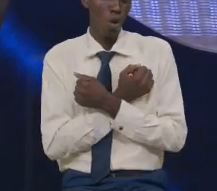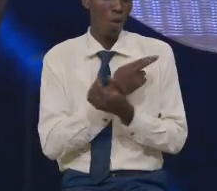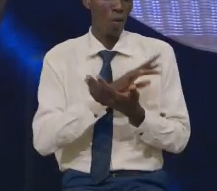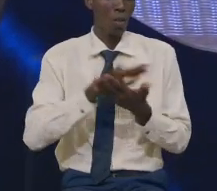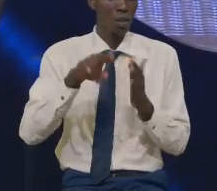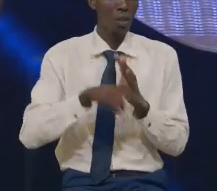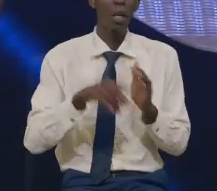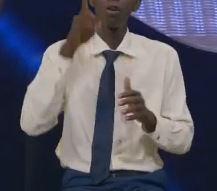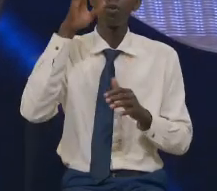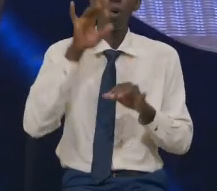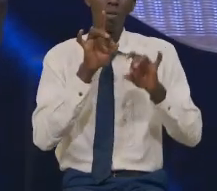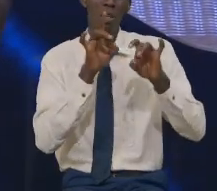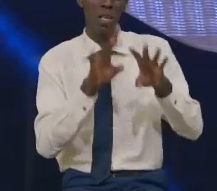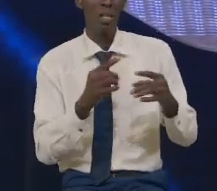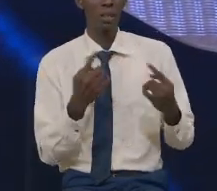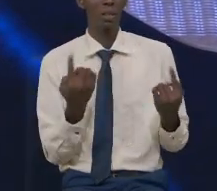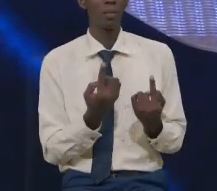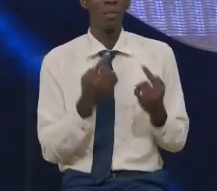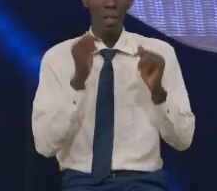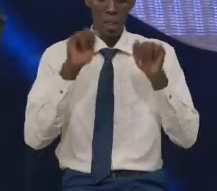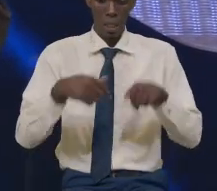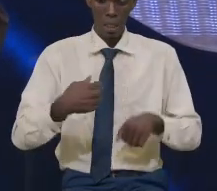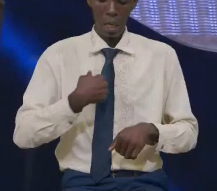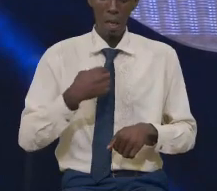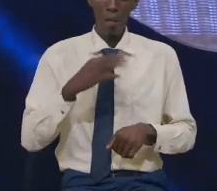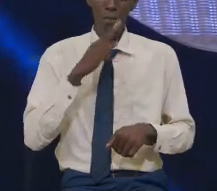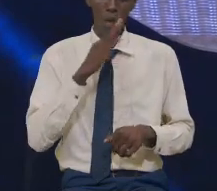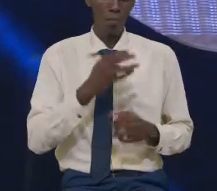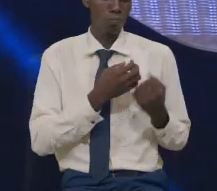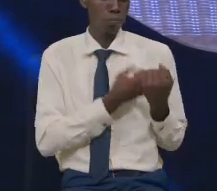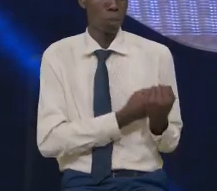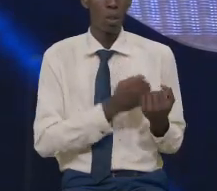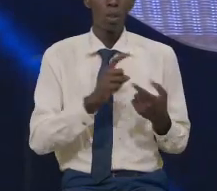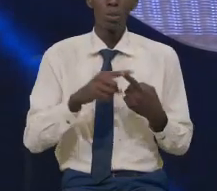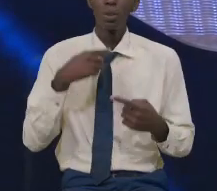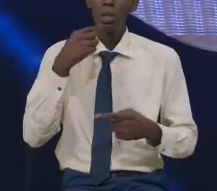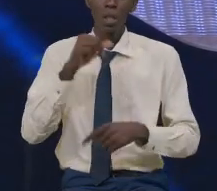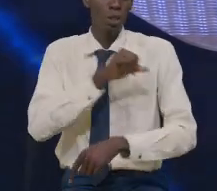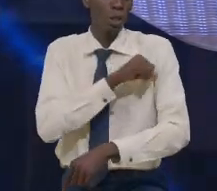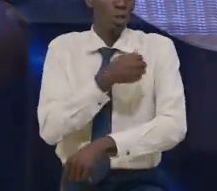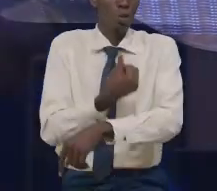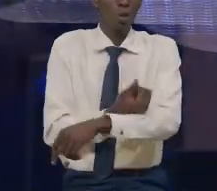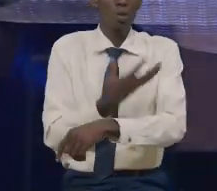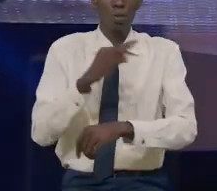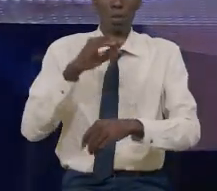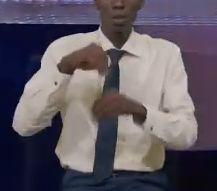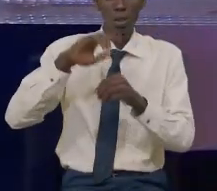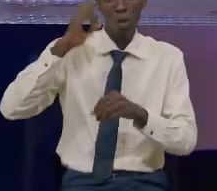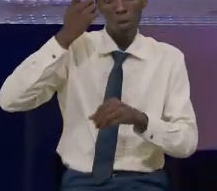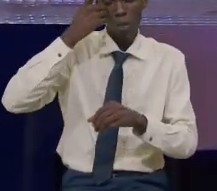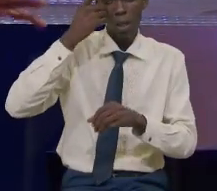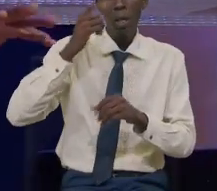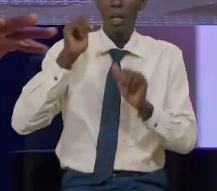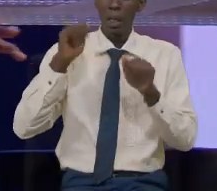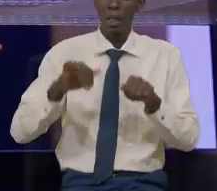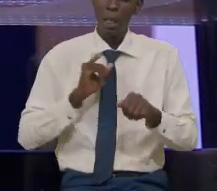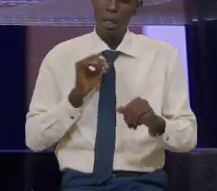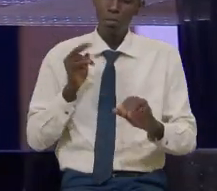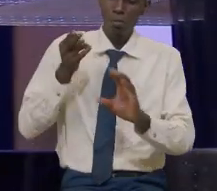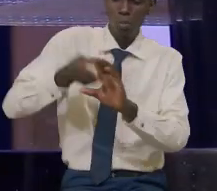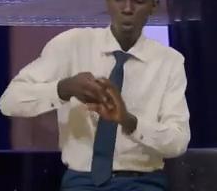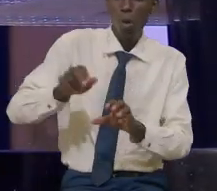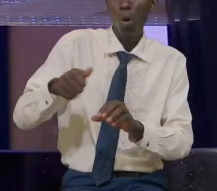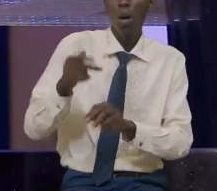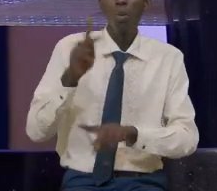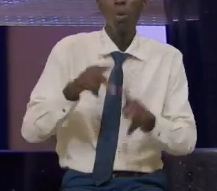God hates sin? Can I tell the authorities of the day, or will I join the other people who